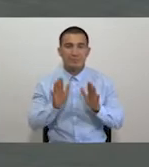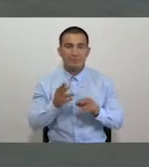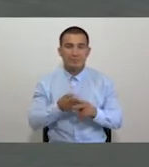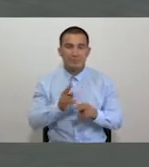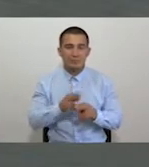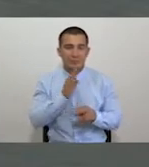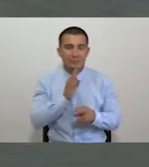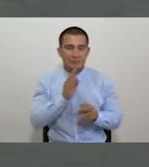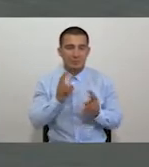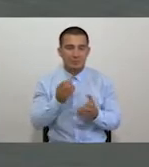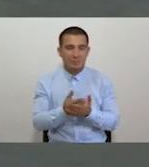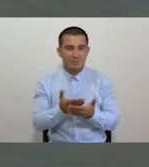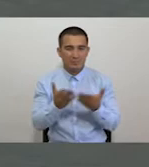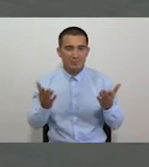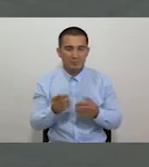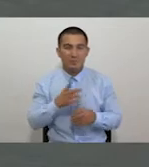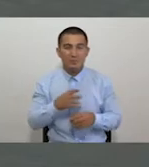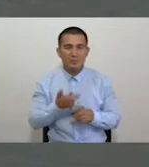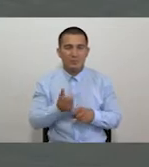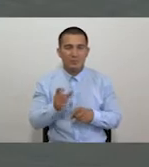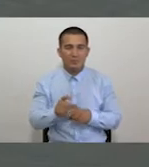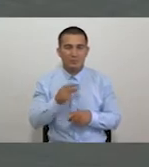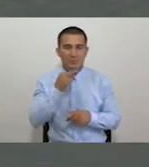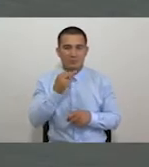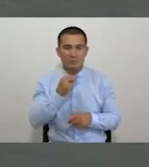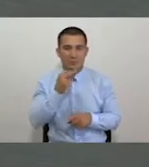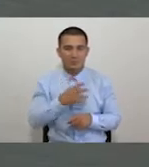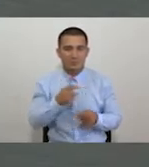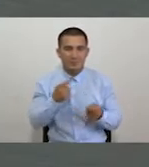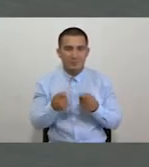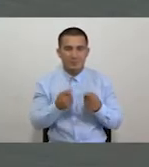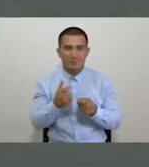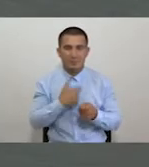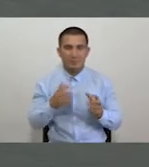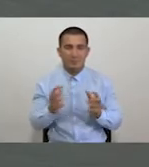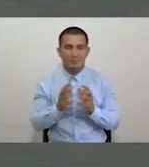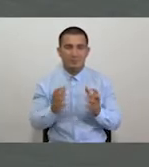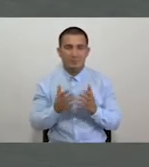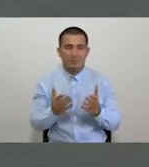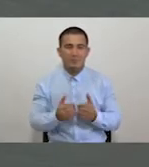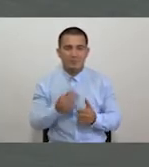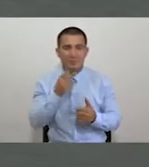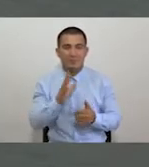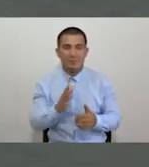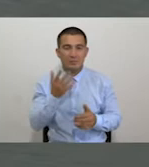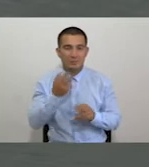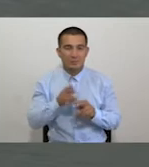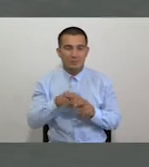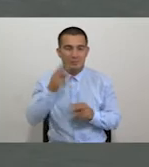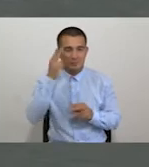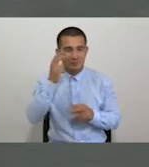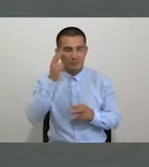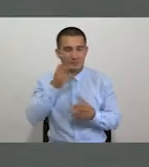Faqat bu ishni qizlarjon ozgina ehtiyotkorona bo'lib bajaramiz. Chunki